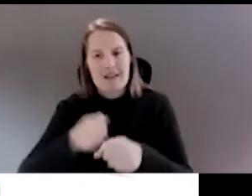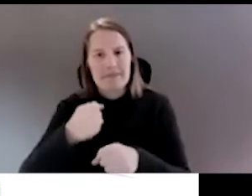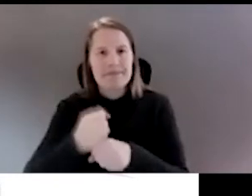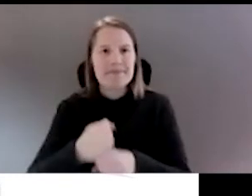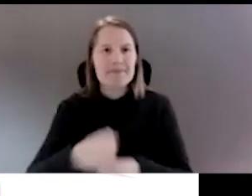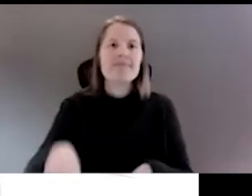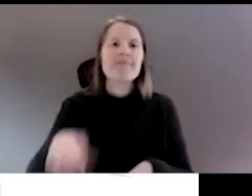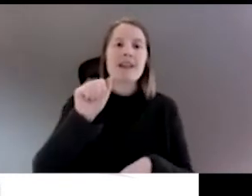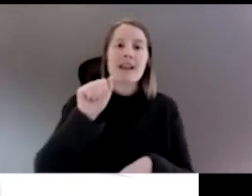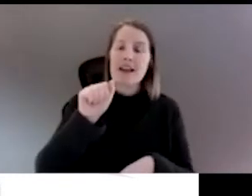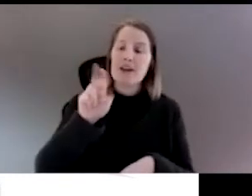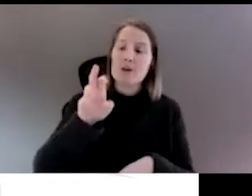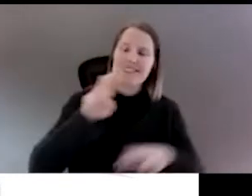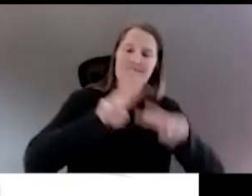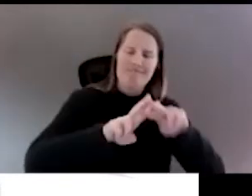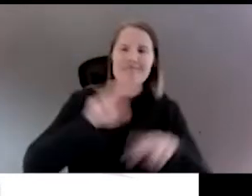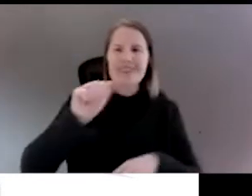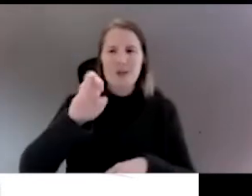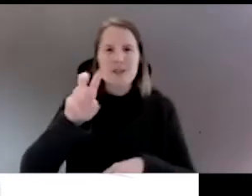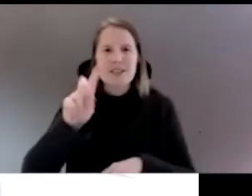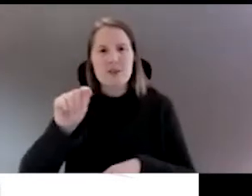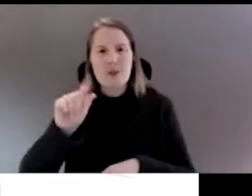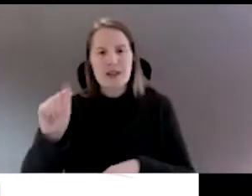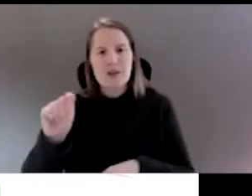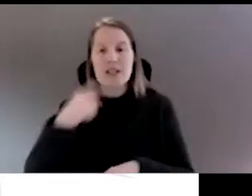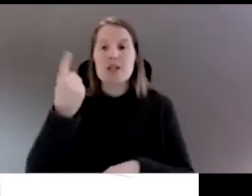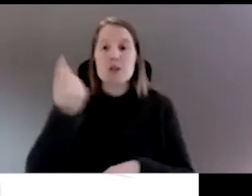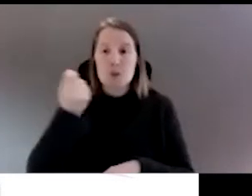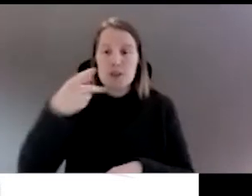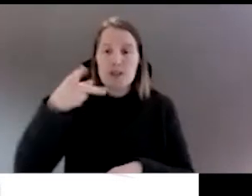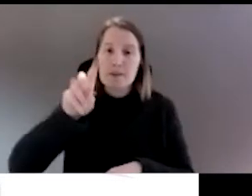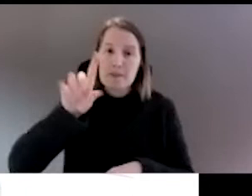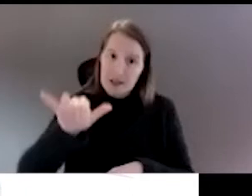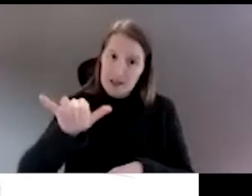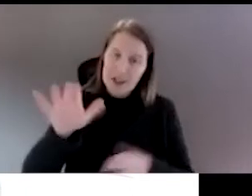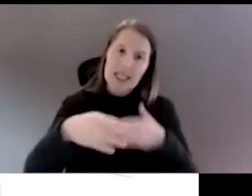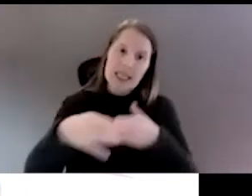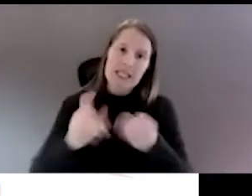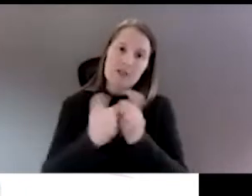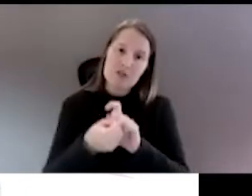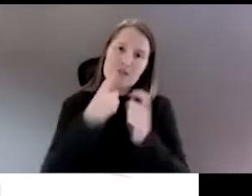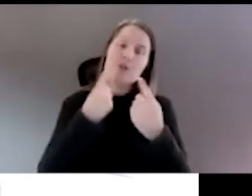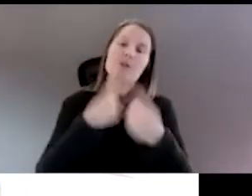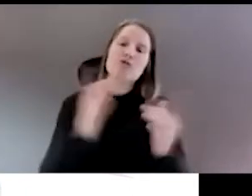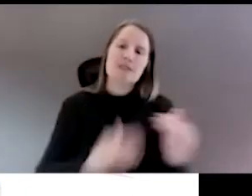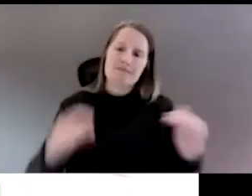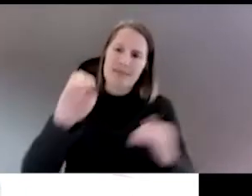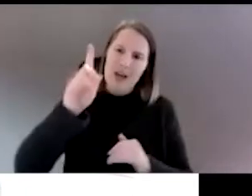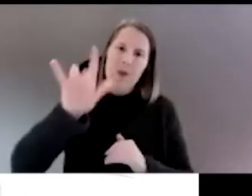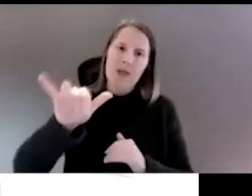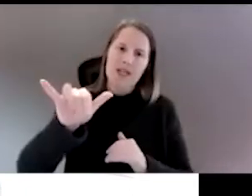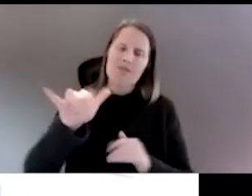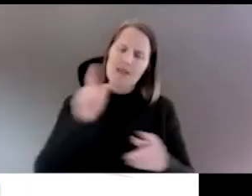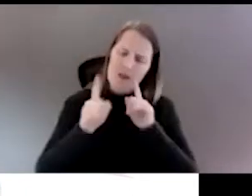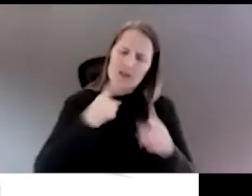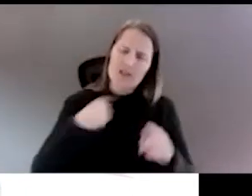Leading change to achieve equity. Conversations we need to have. Visual description: Smiling Black woman